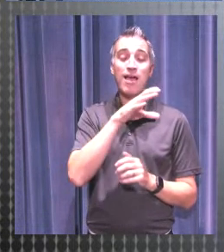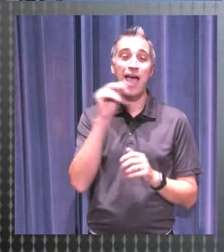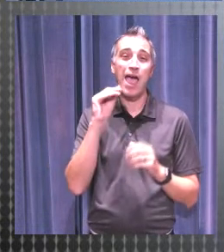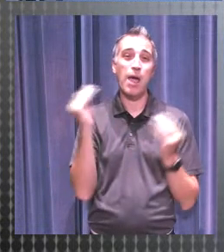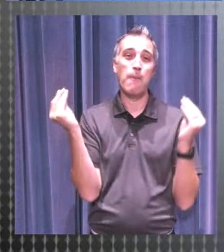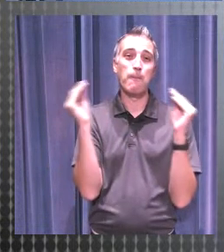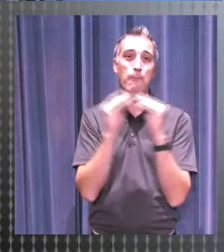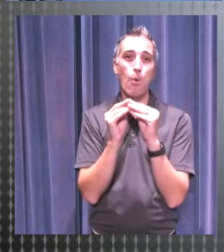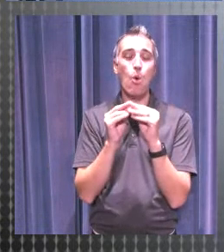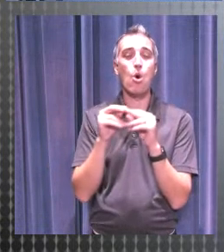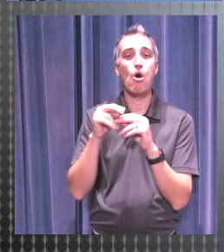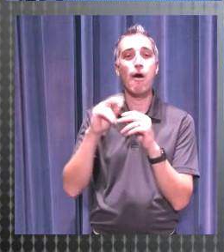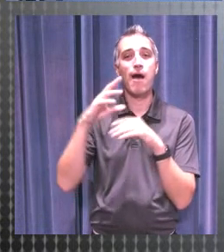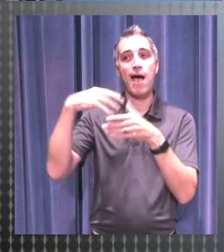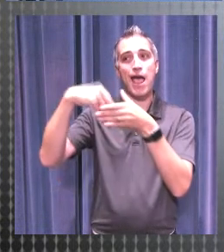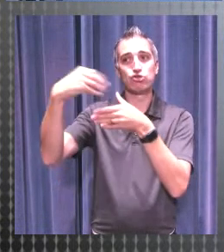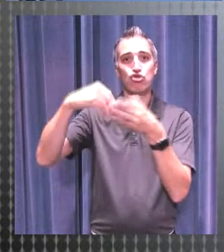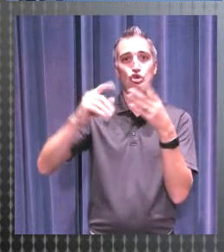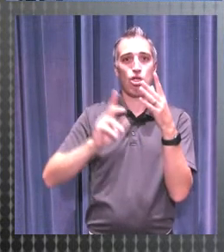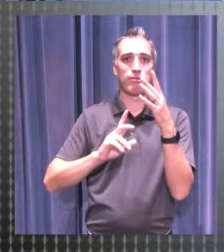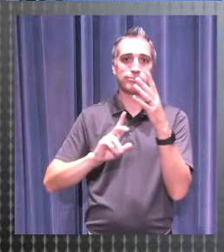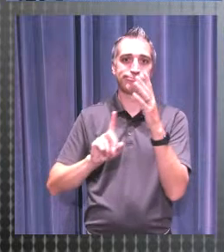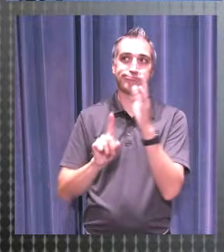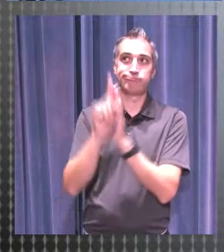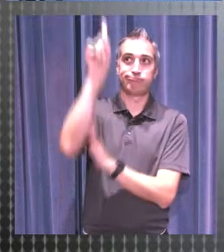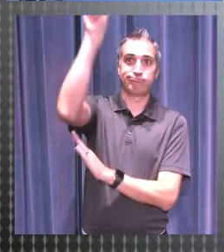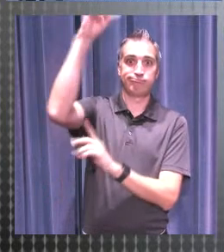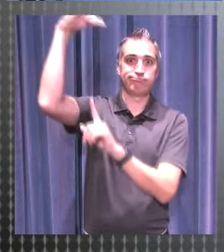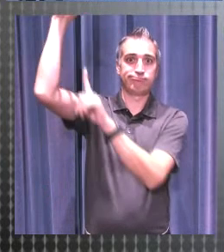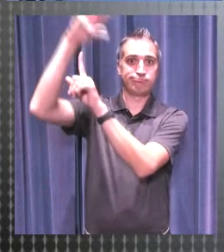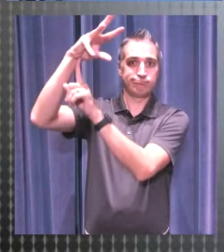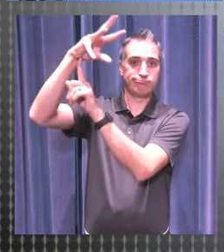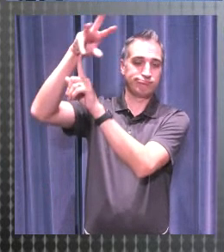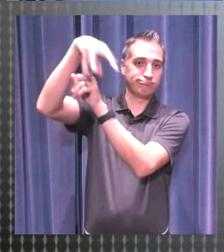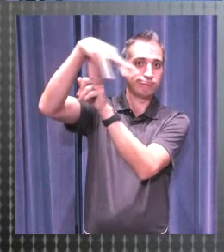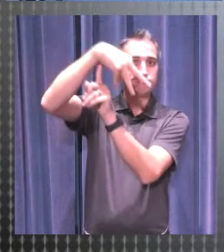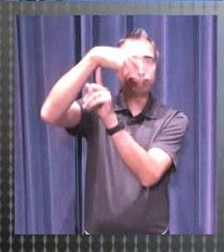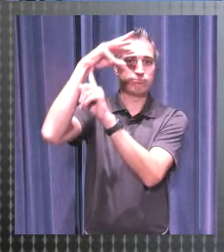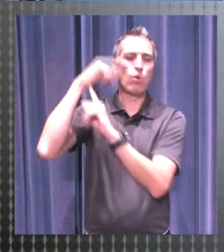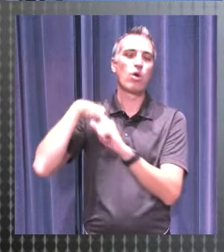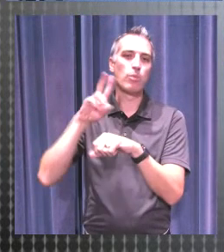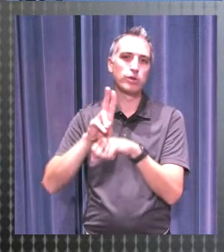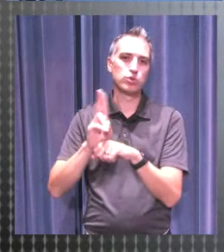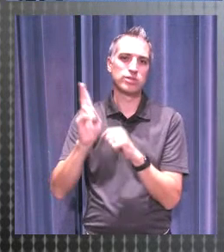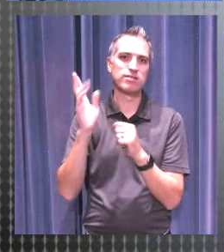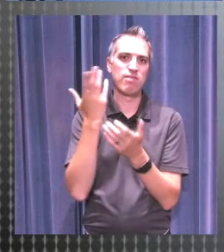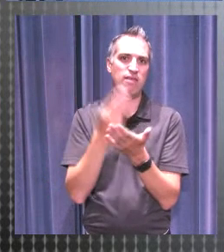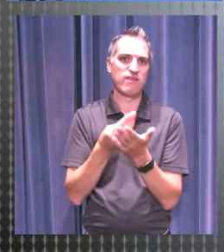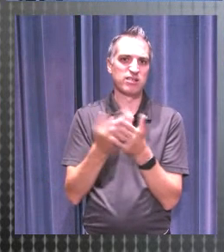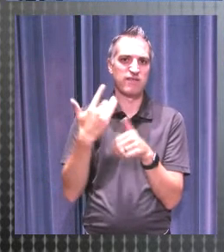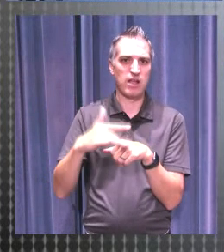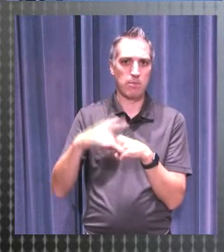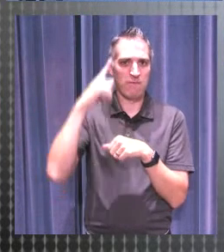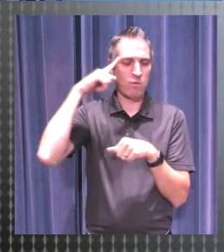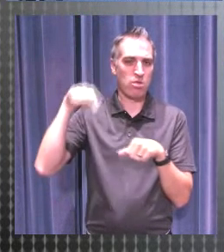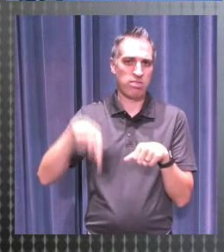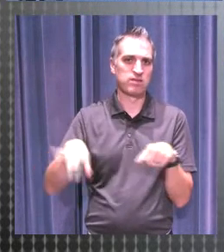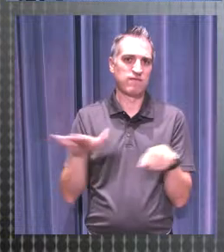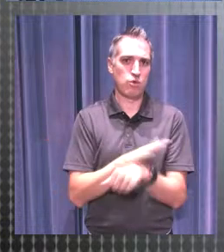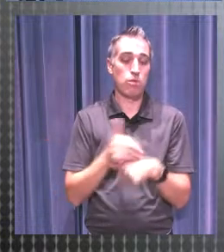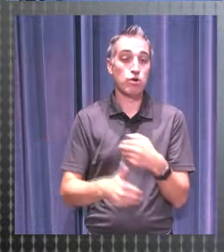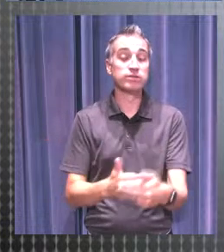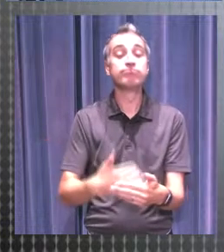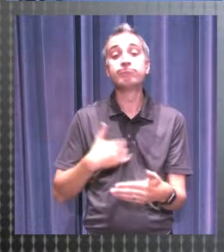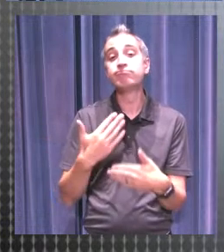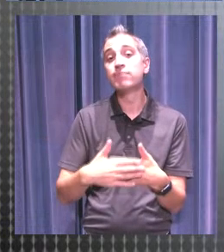poles. Obviously, we'll be working within the budgets that are available and the bond funds that are available as well. So for this entire process. Next